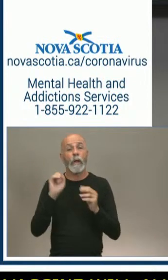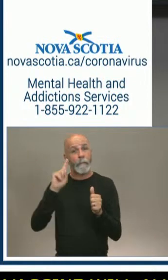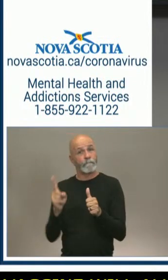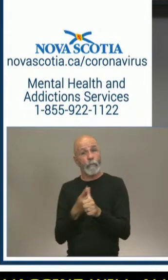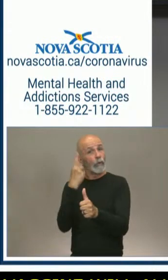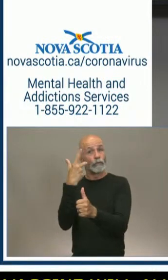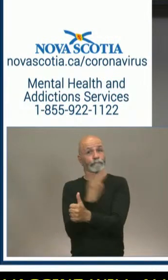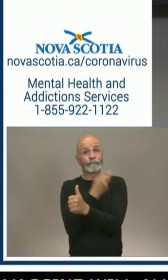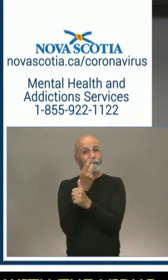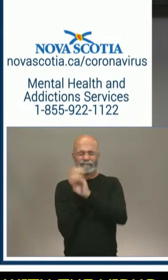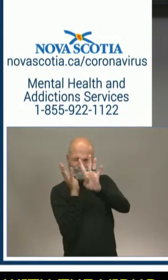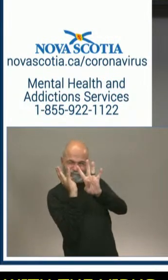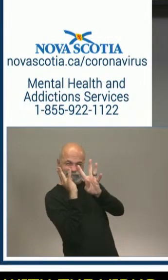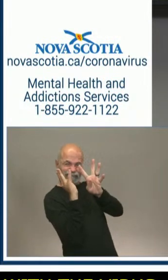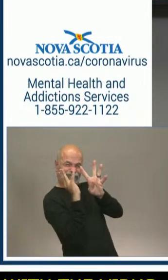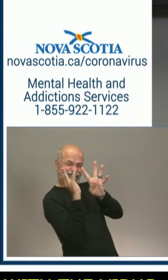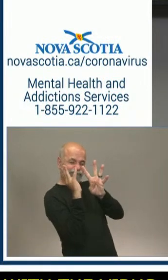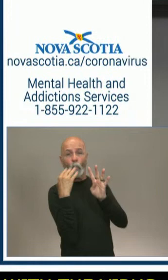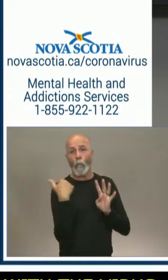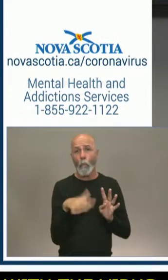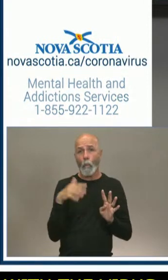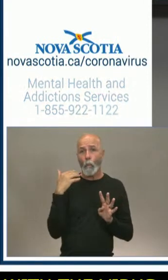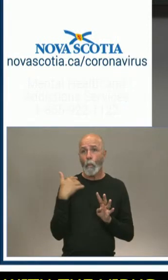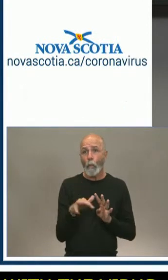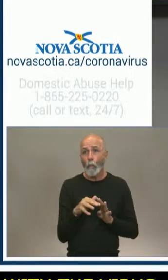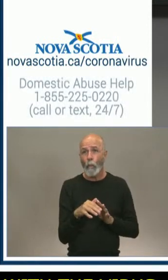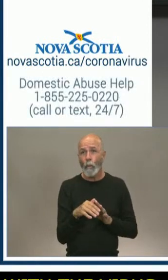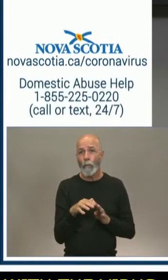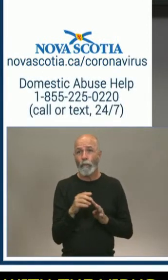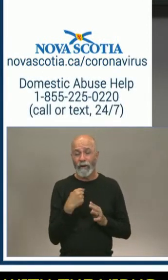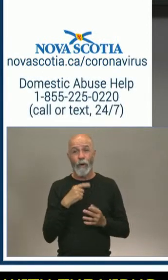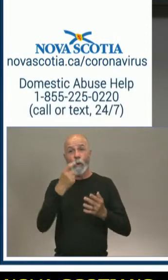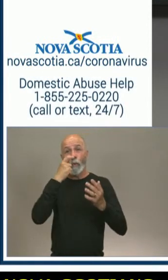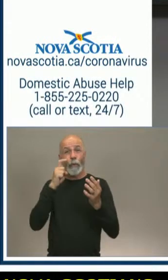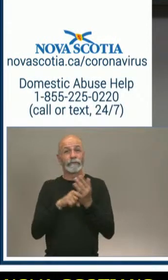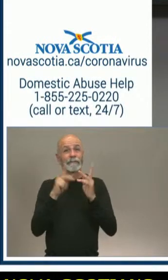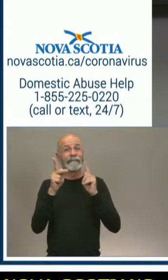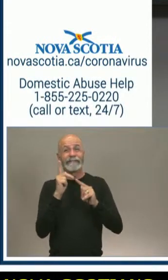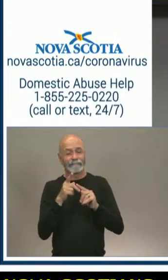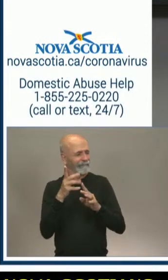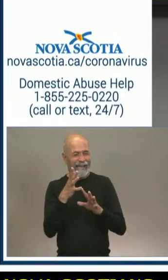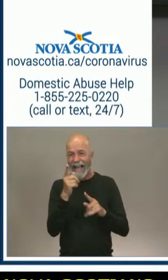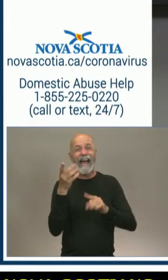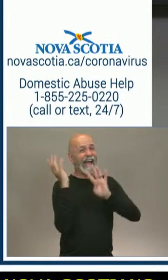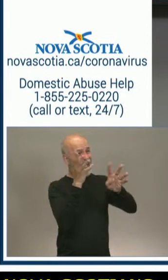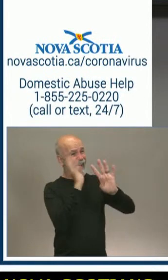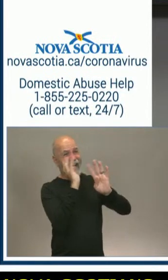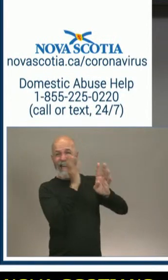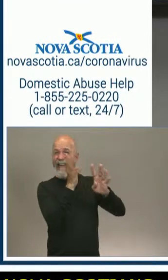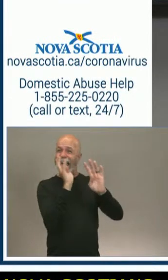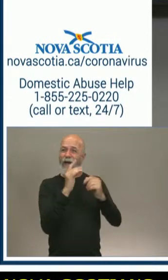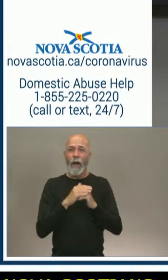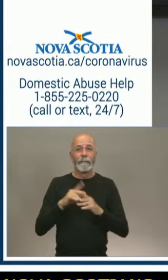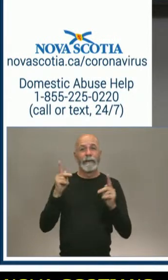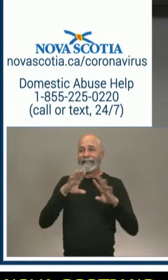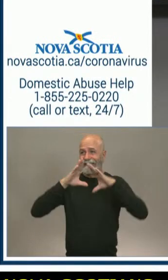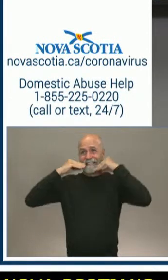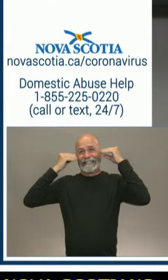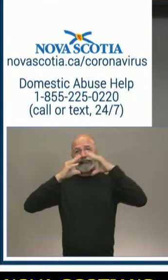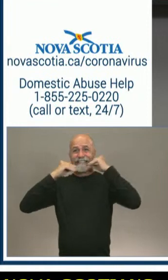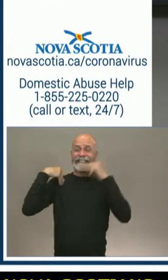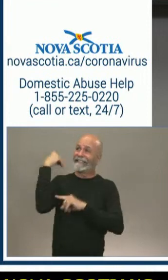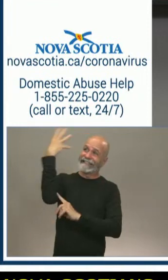climb. And I'm relieved to see Nova Scotians coming out in droves to get the vaccine and posting their smiling pictures on social